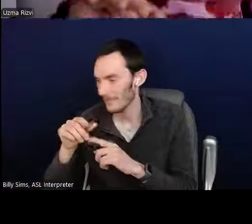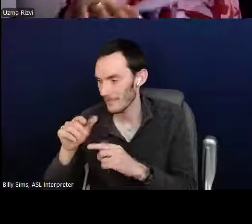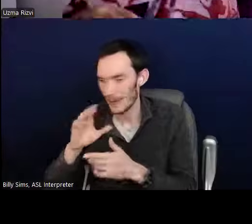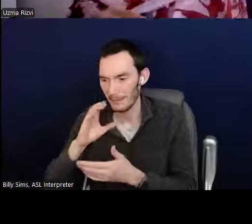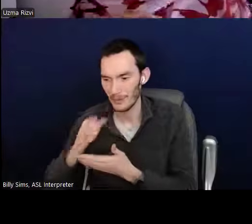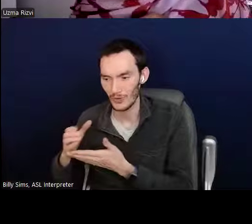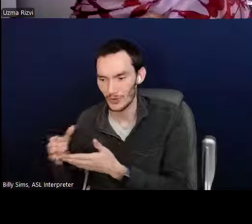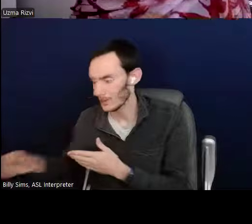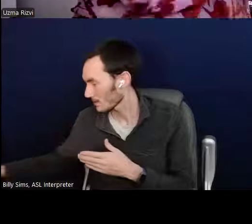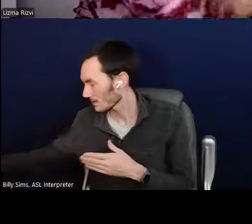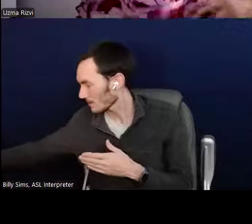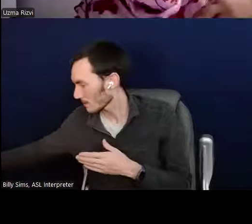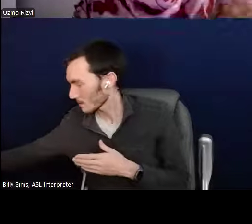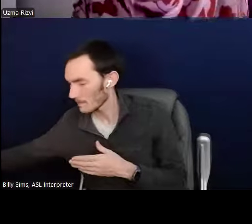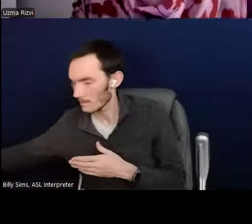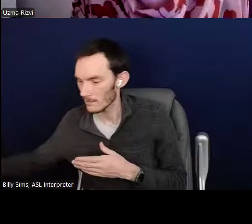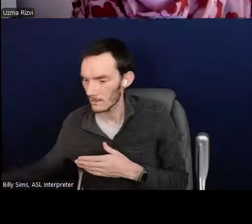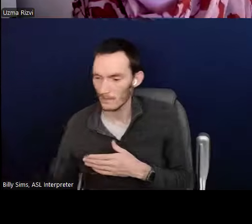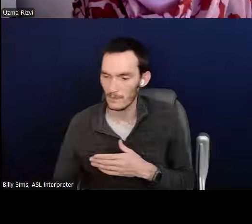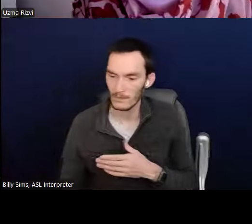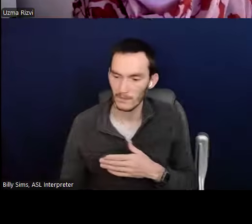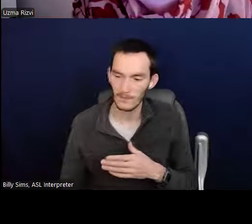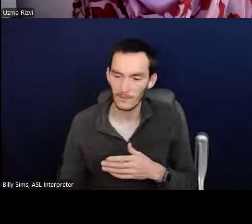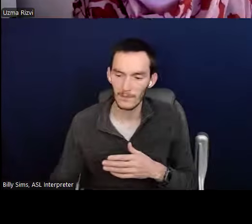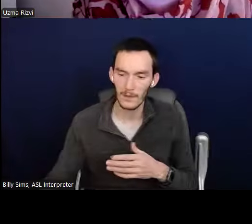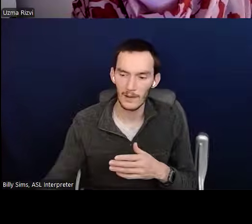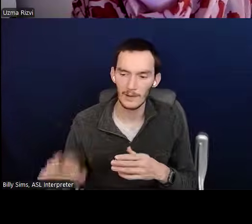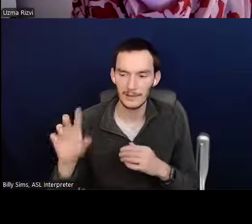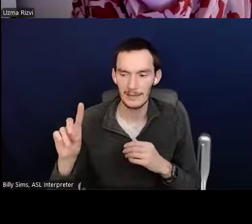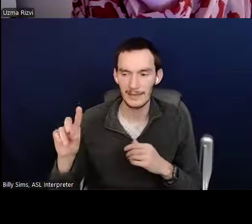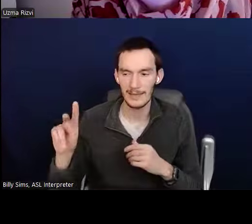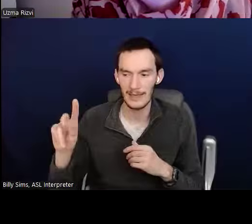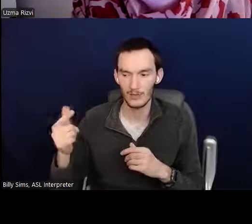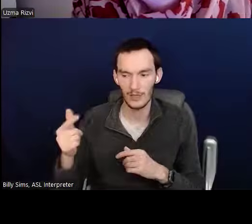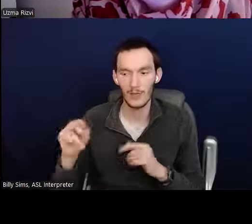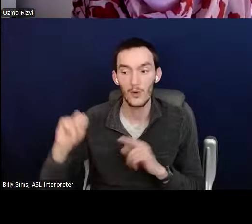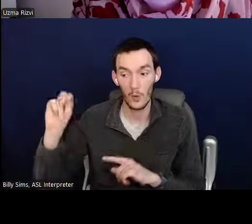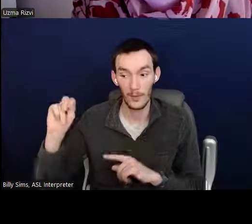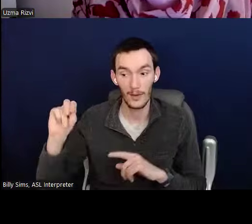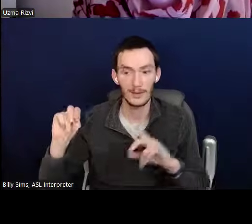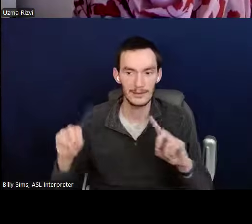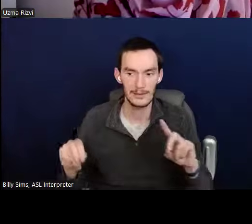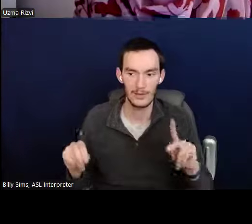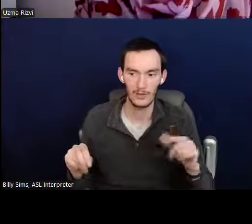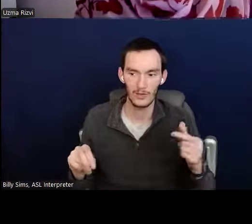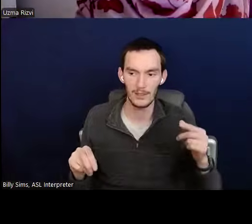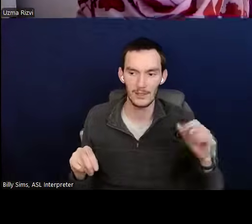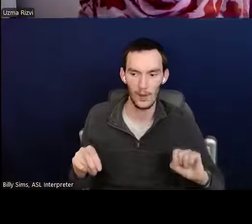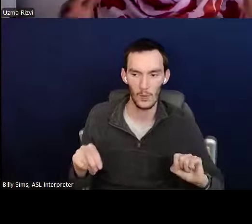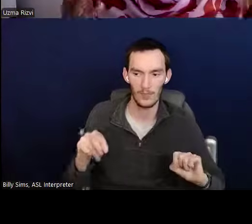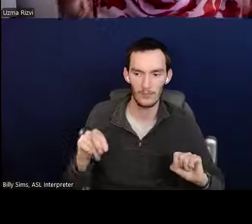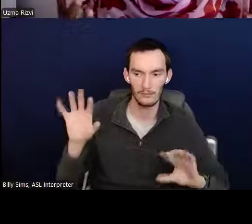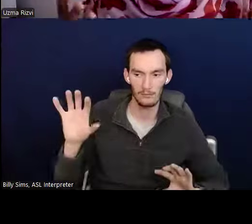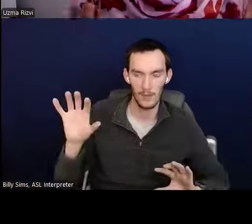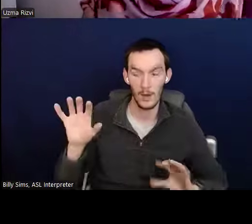This here is the area of DKG. This is DKG North, and this is DKG South. A vast majority of